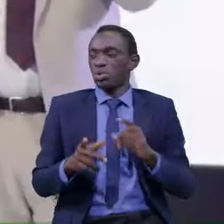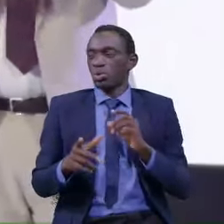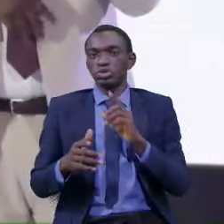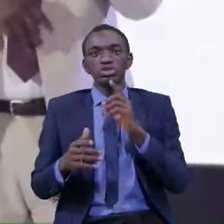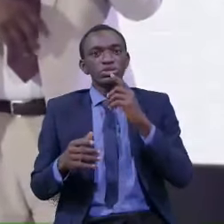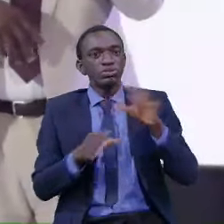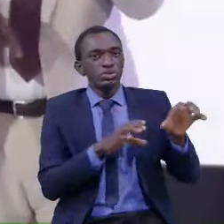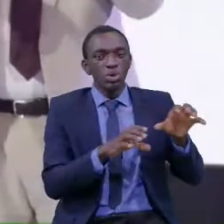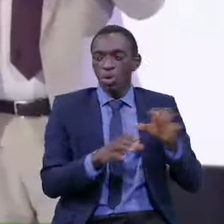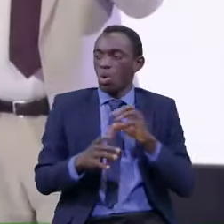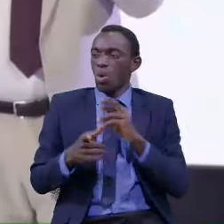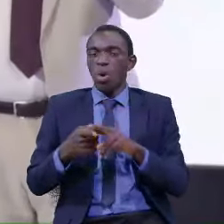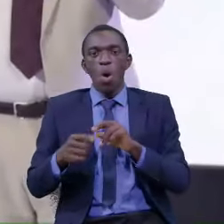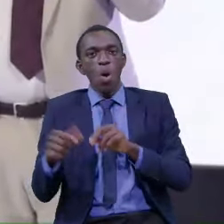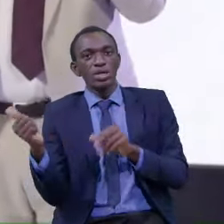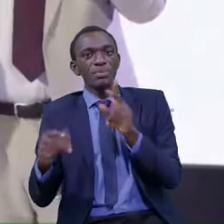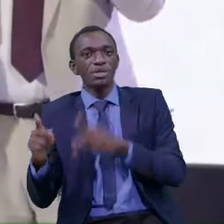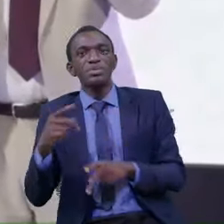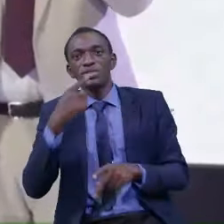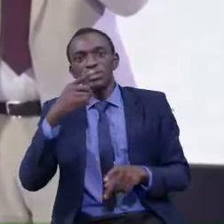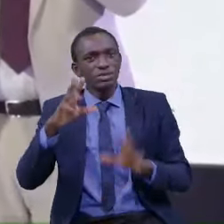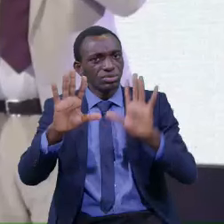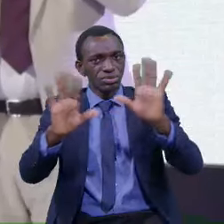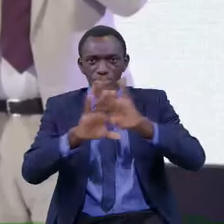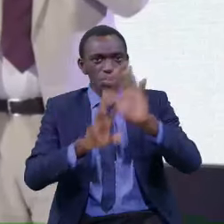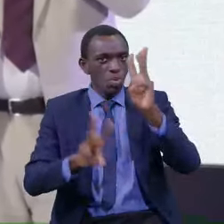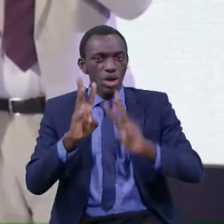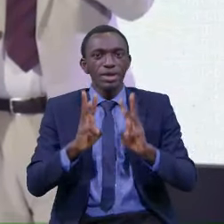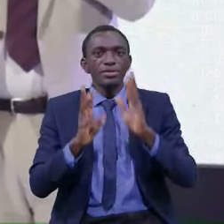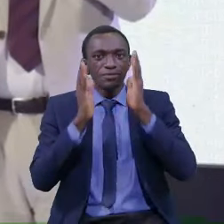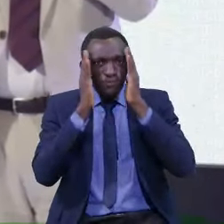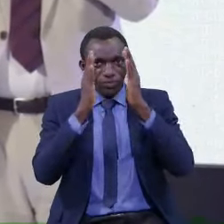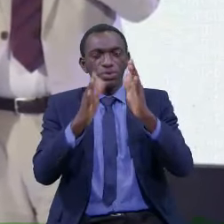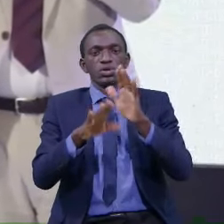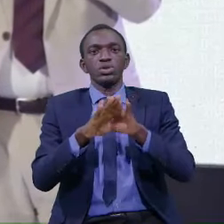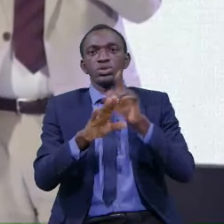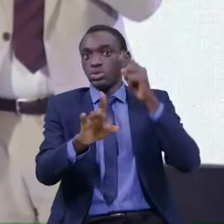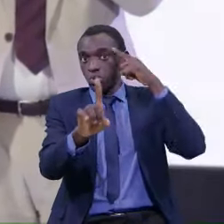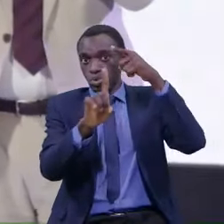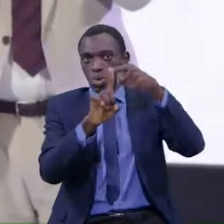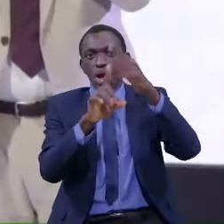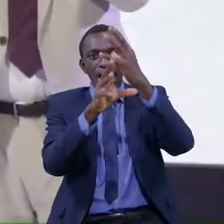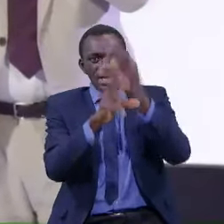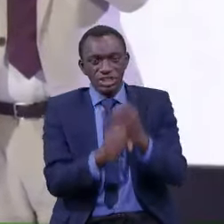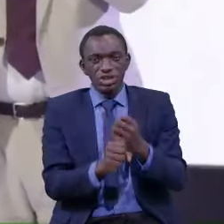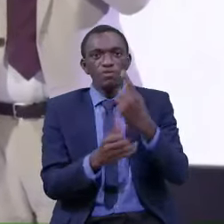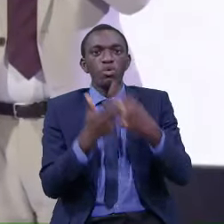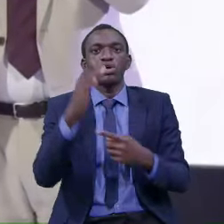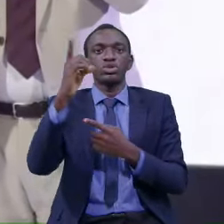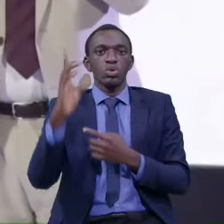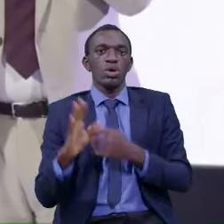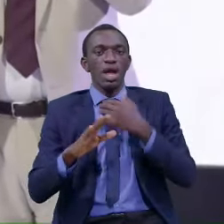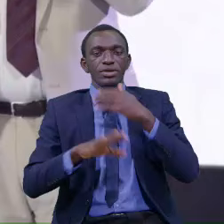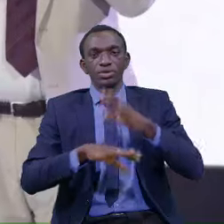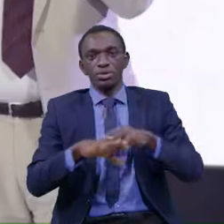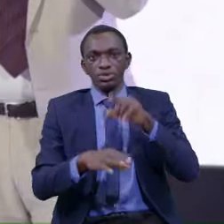goal, a woman of a goal, and accomplish what God has called you to do. It will be